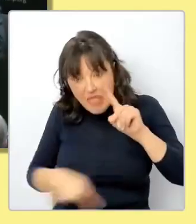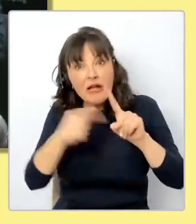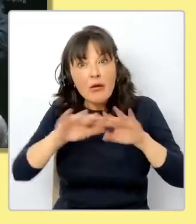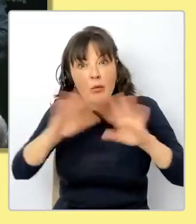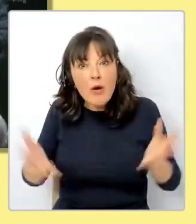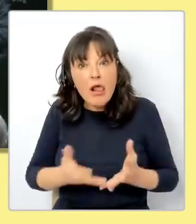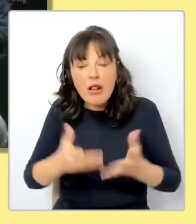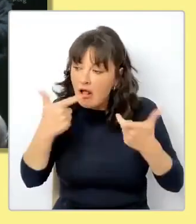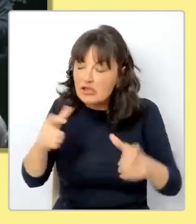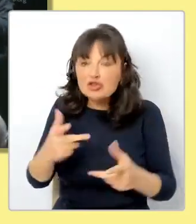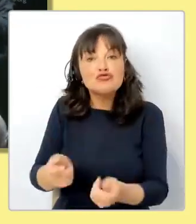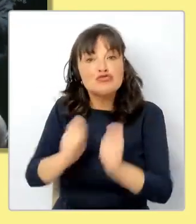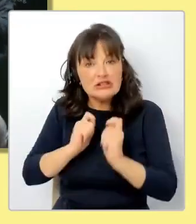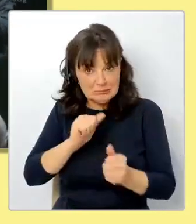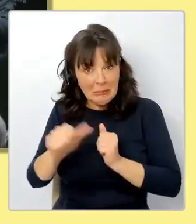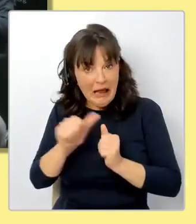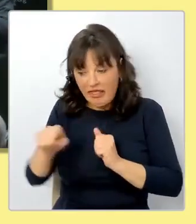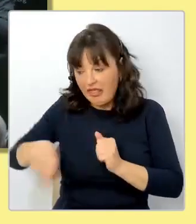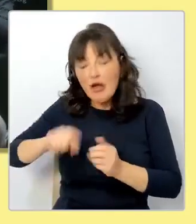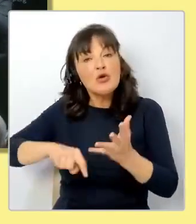Thank you.